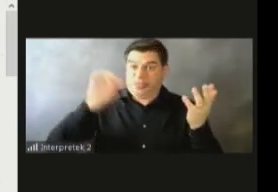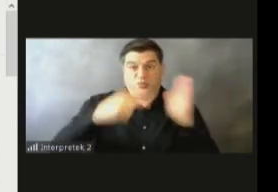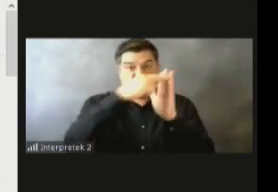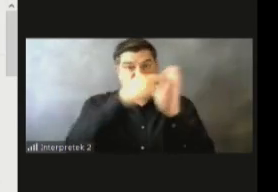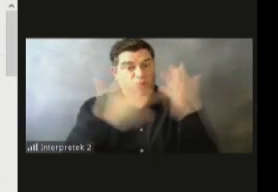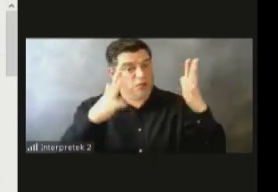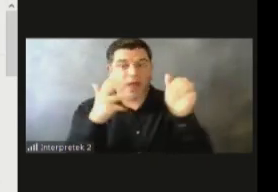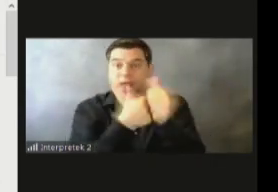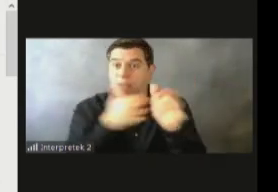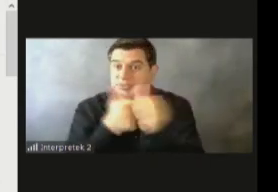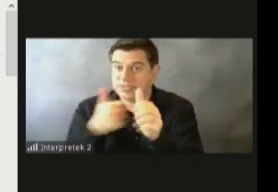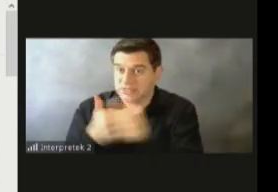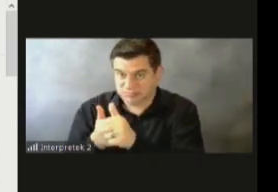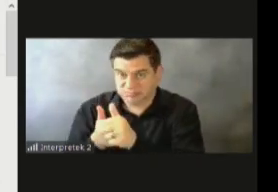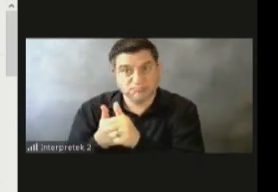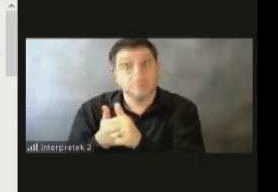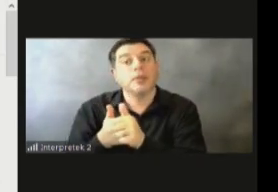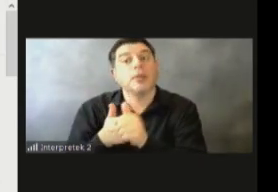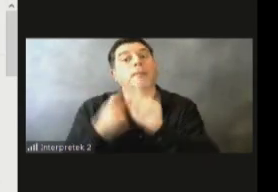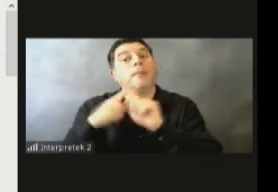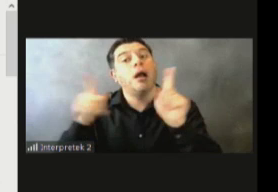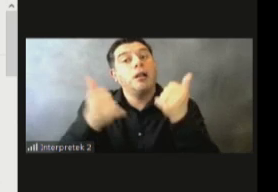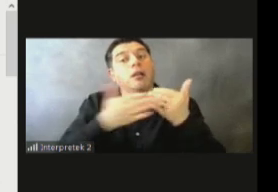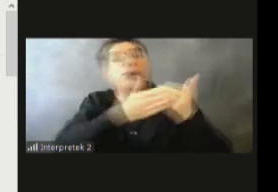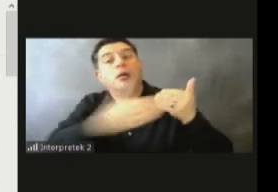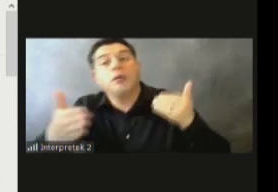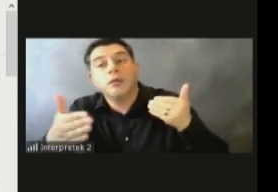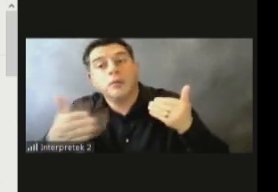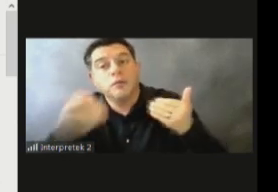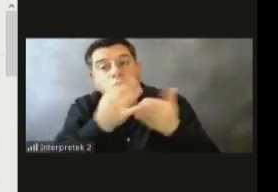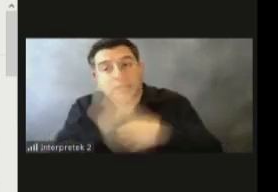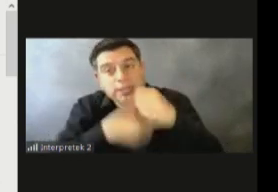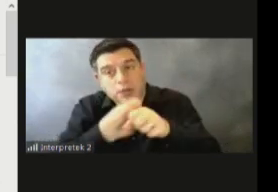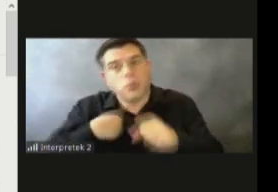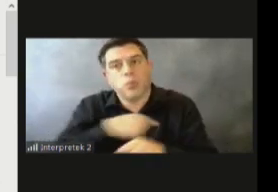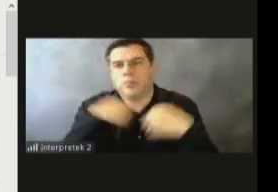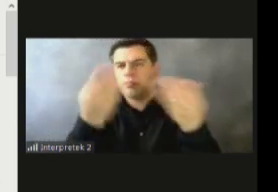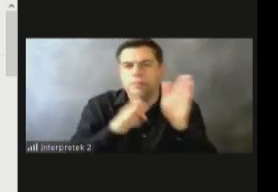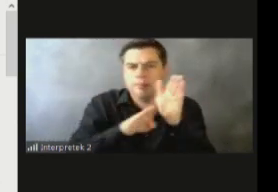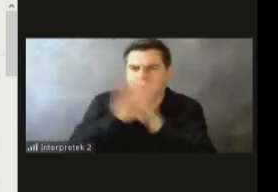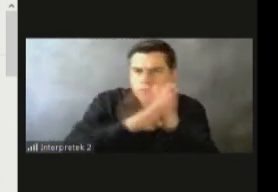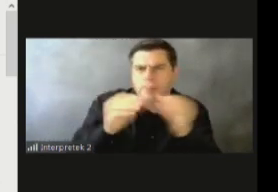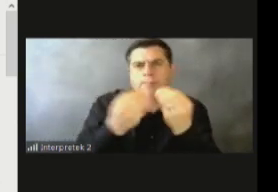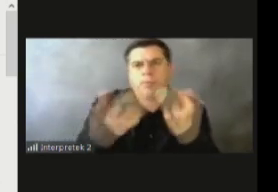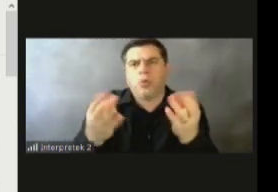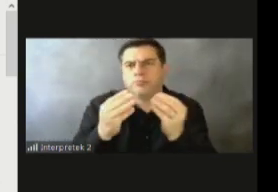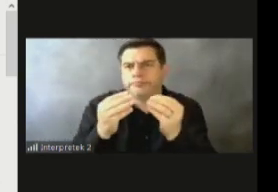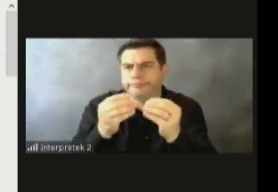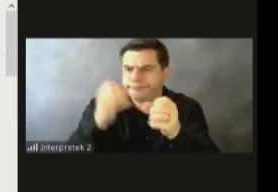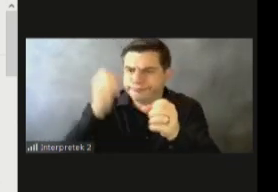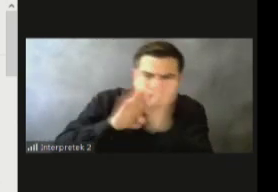of the work, over the next 2 years, we recommend developing programs to include pre-approved plans, sources of financial assistance, and